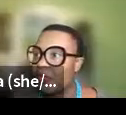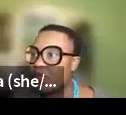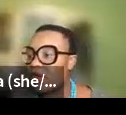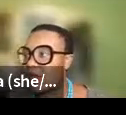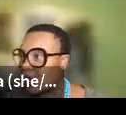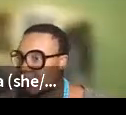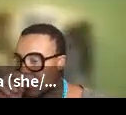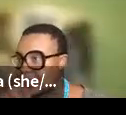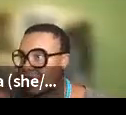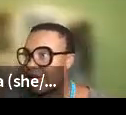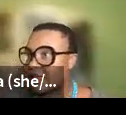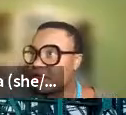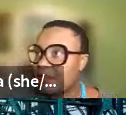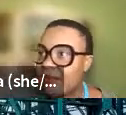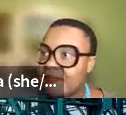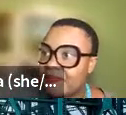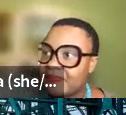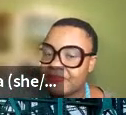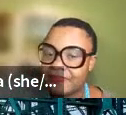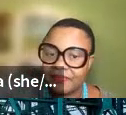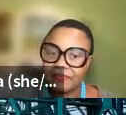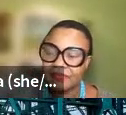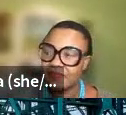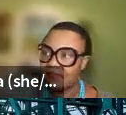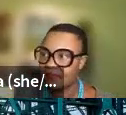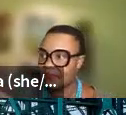up the slides for me?